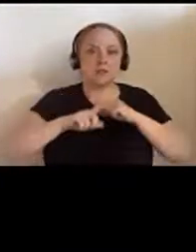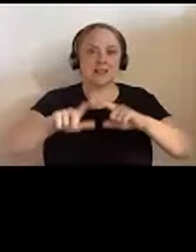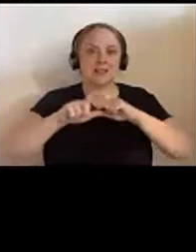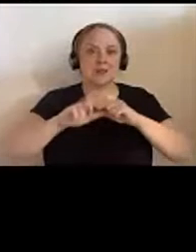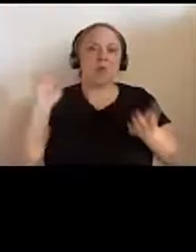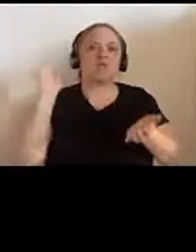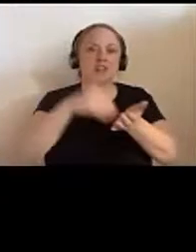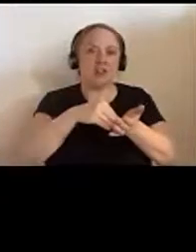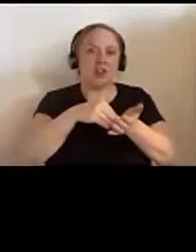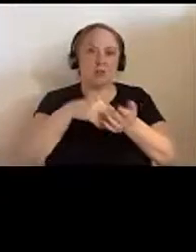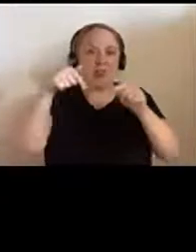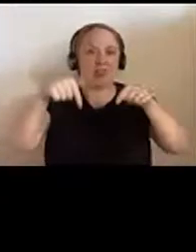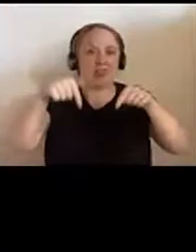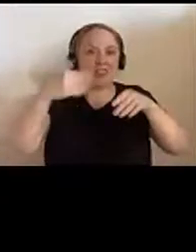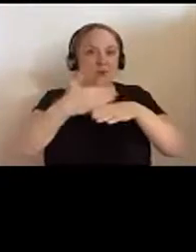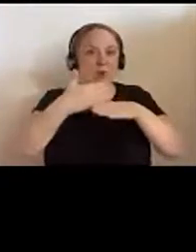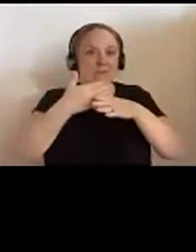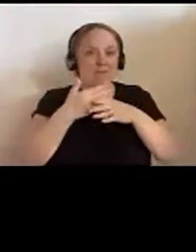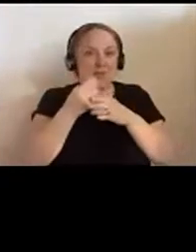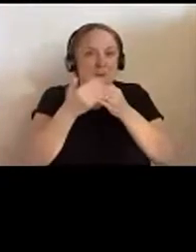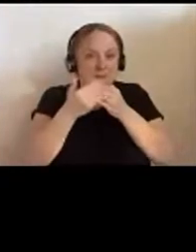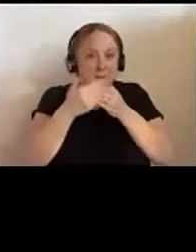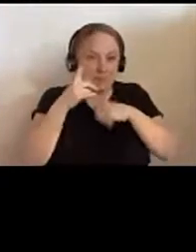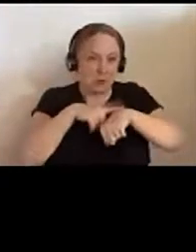return and stay with this work for a little bit longer.